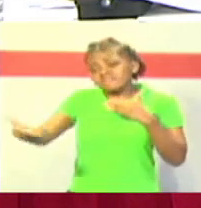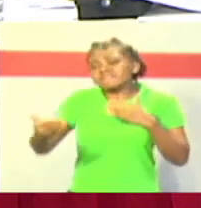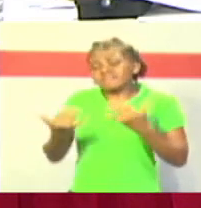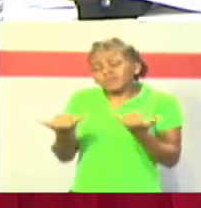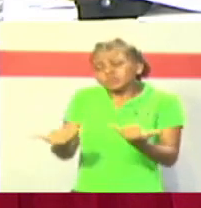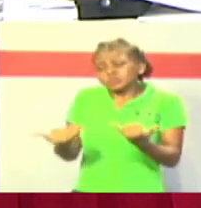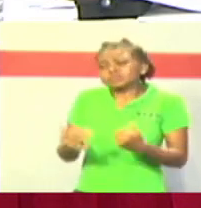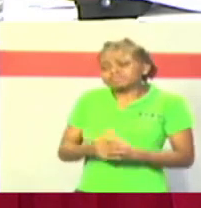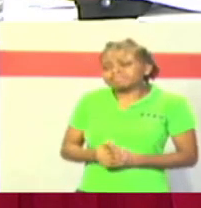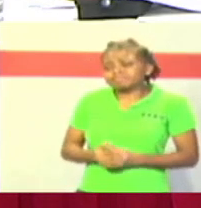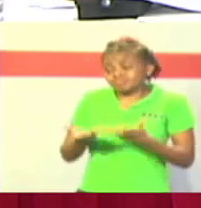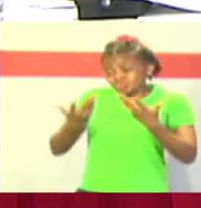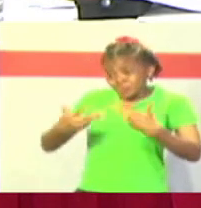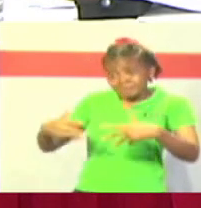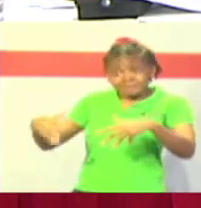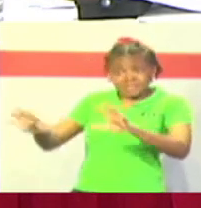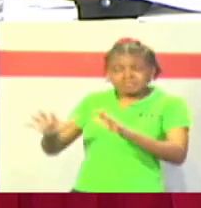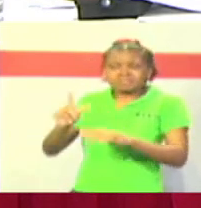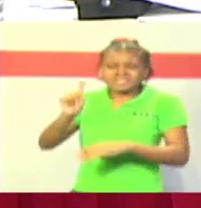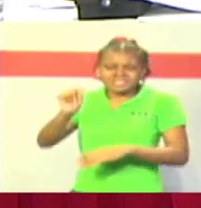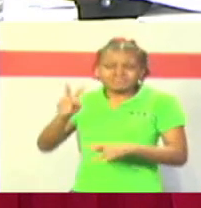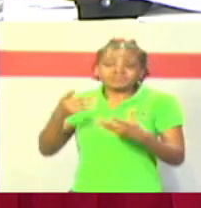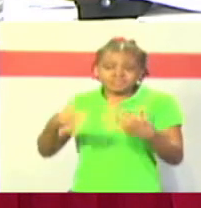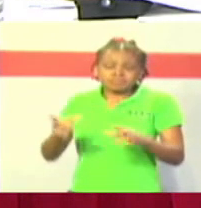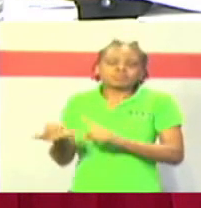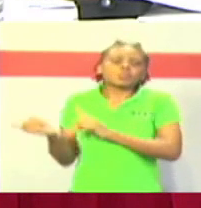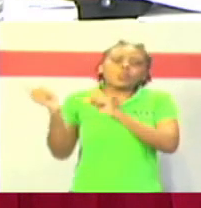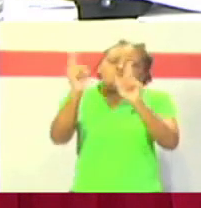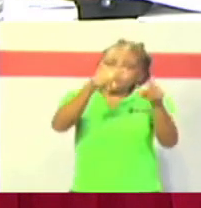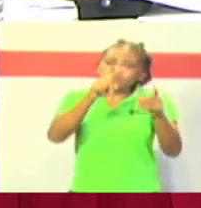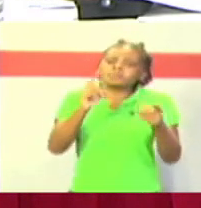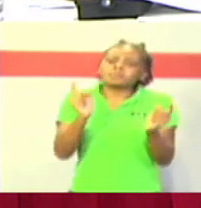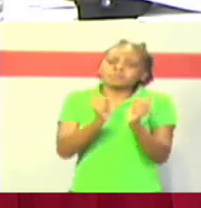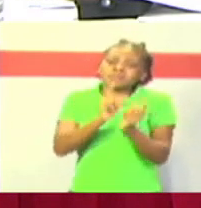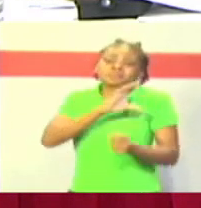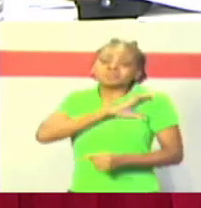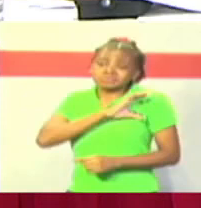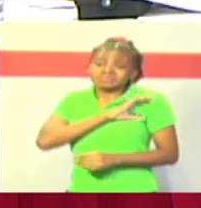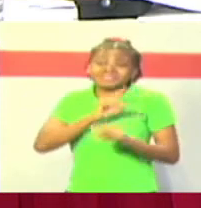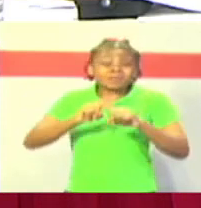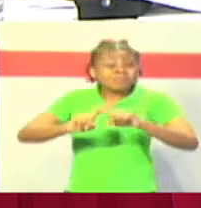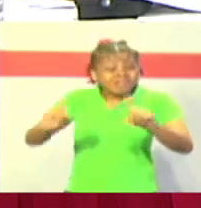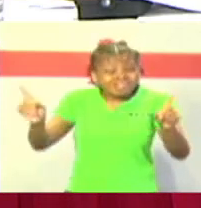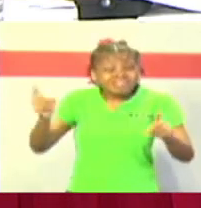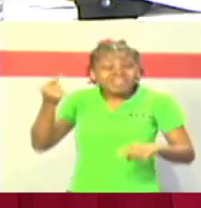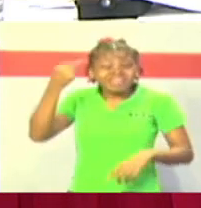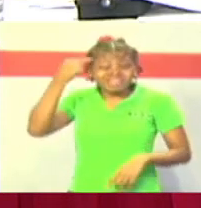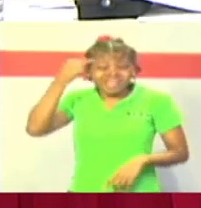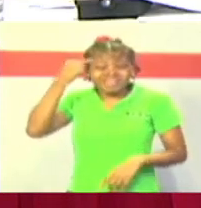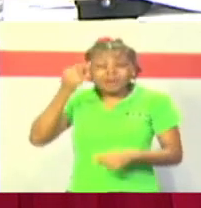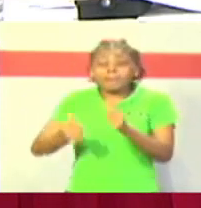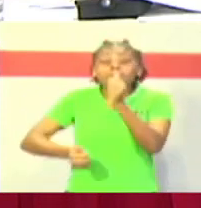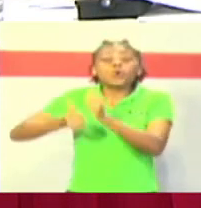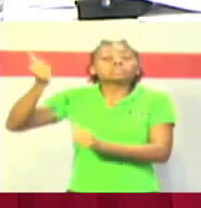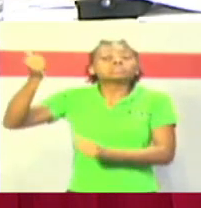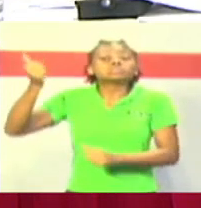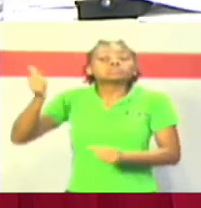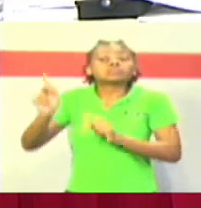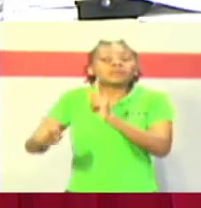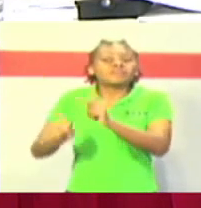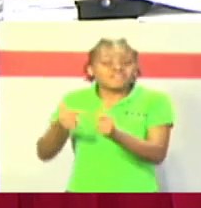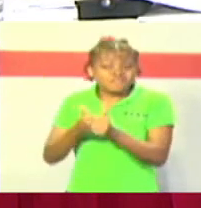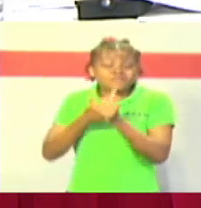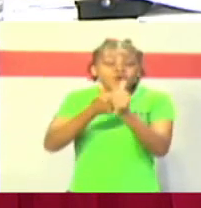follow. In the most part, I can say there has been compliance with the TT safe zones of the ones that have been inspected